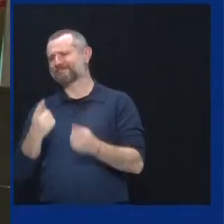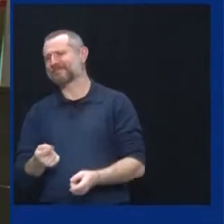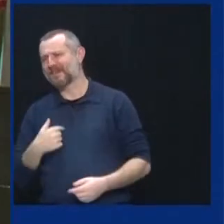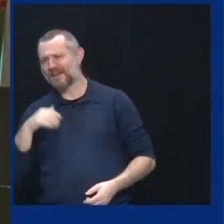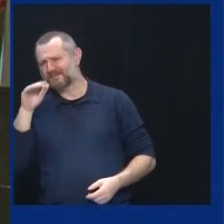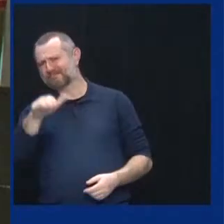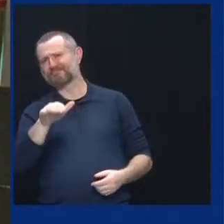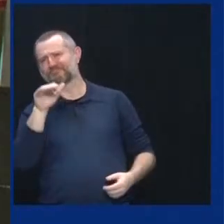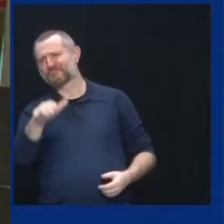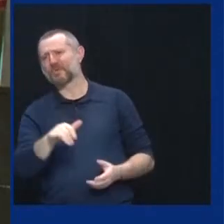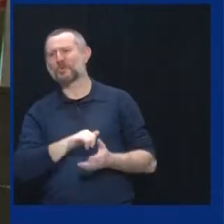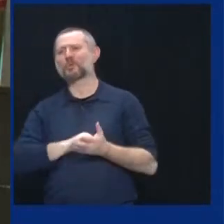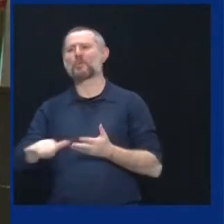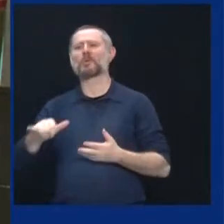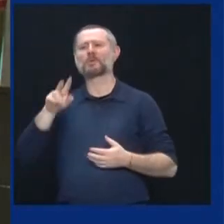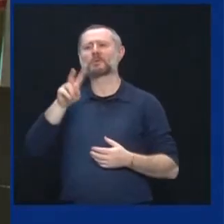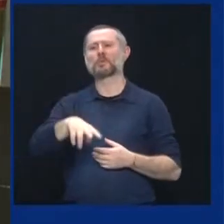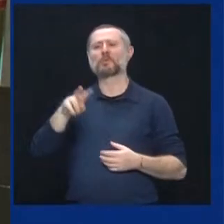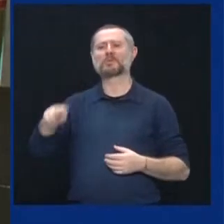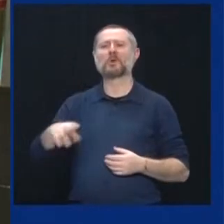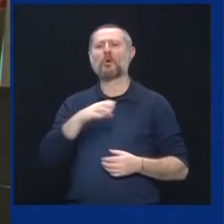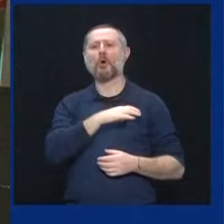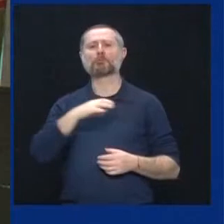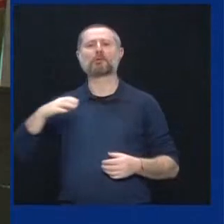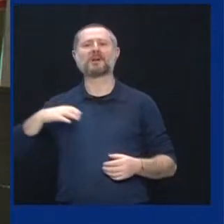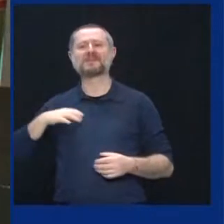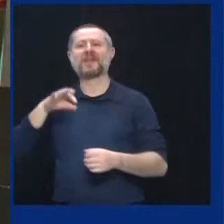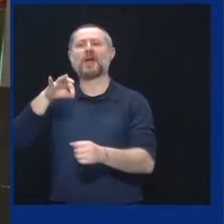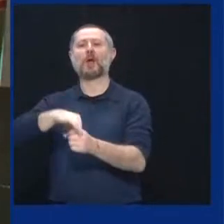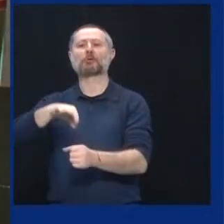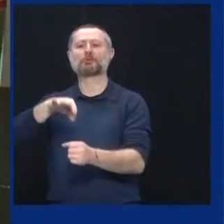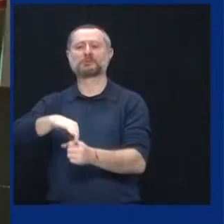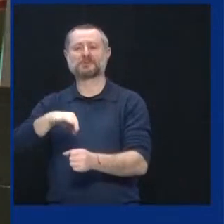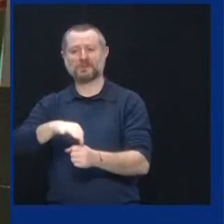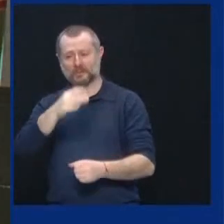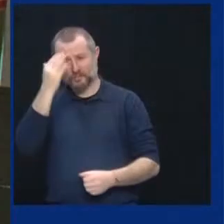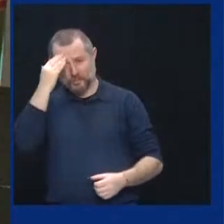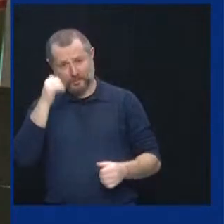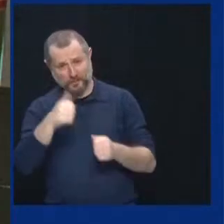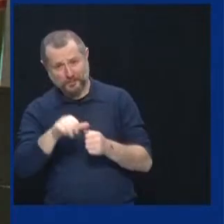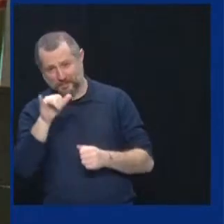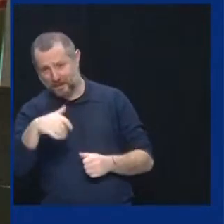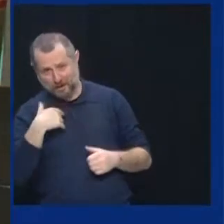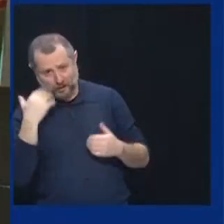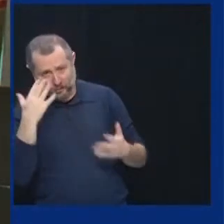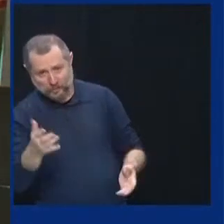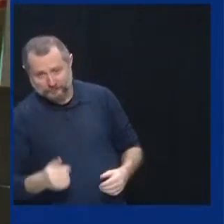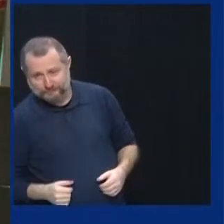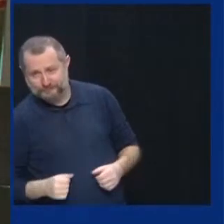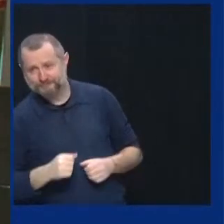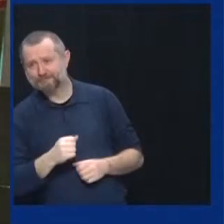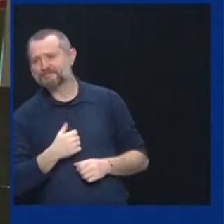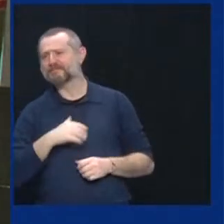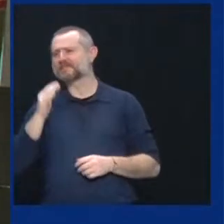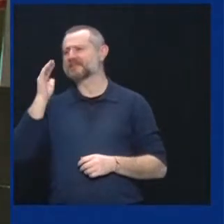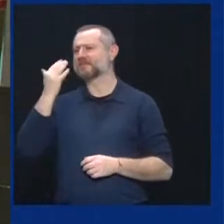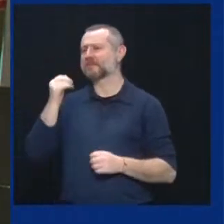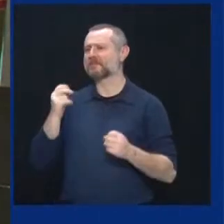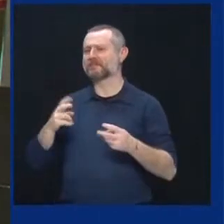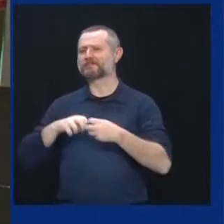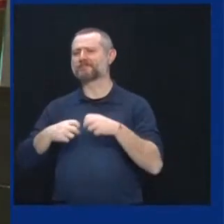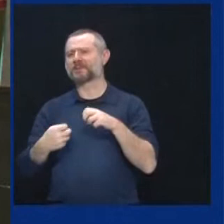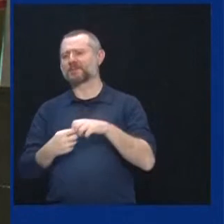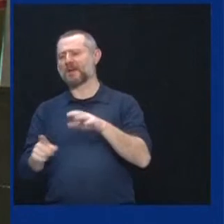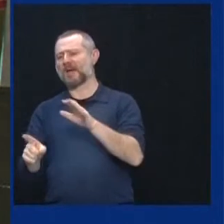York 22nd congressional race. I'm not sure how familiar you are with it, but there were a lot of issues that came